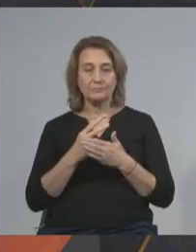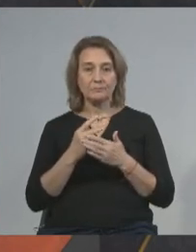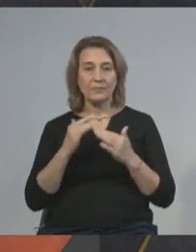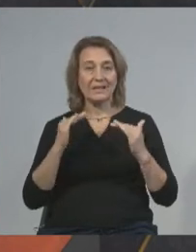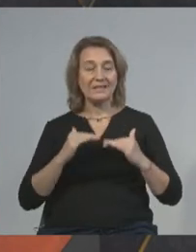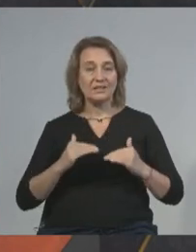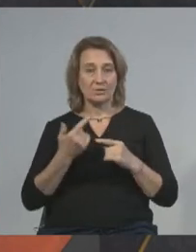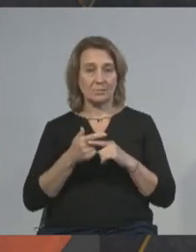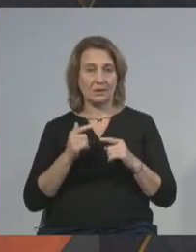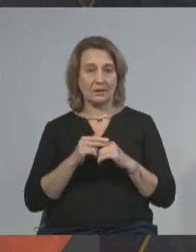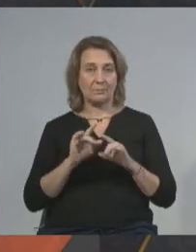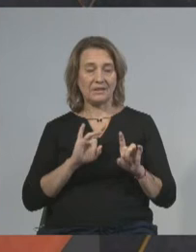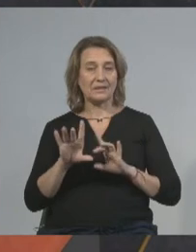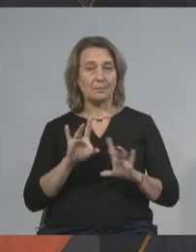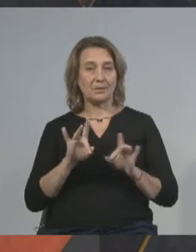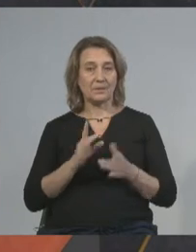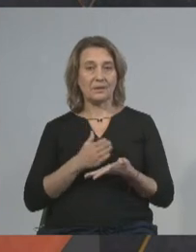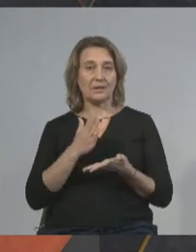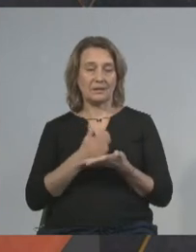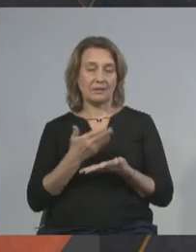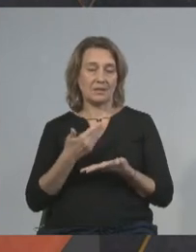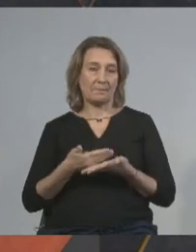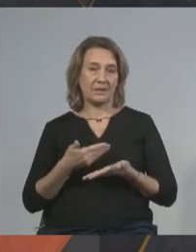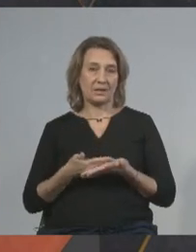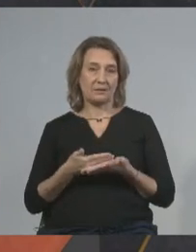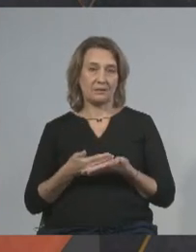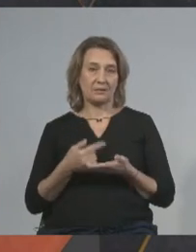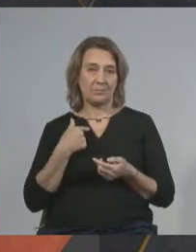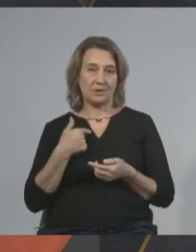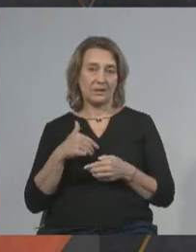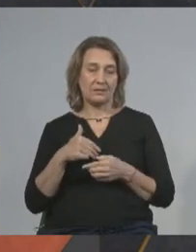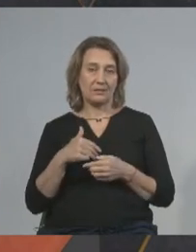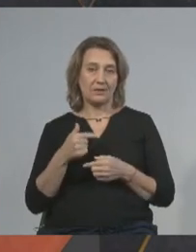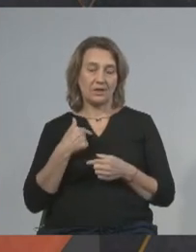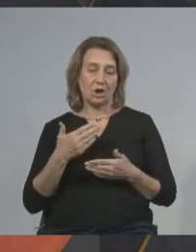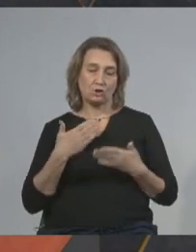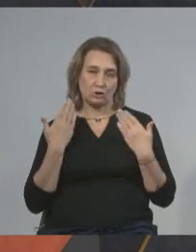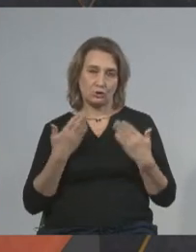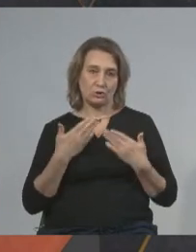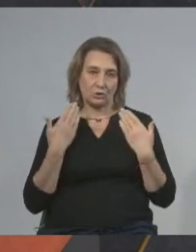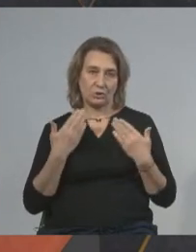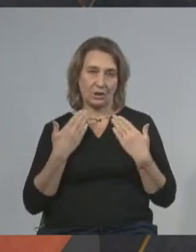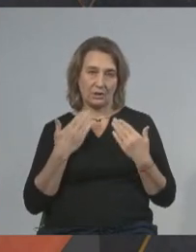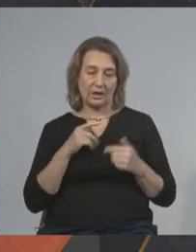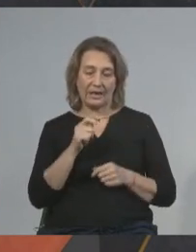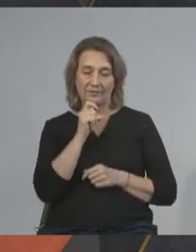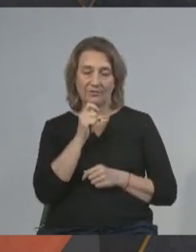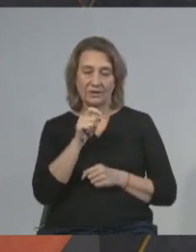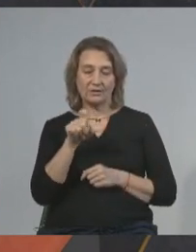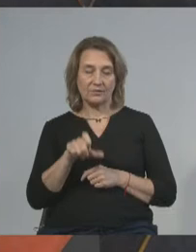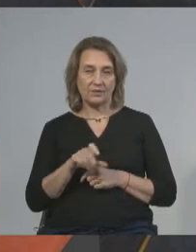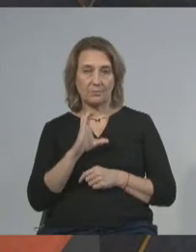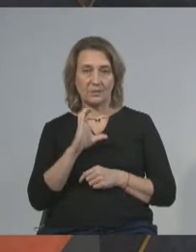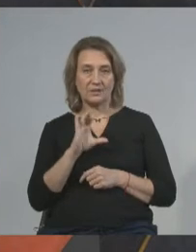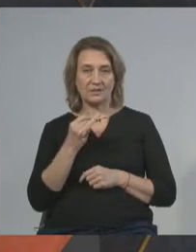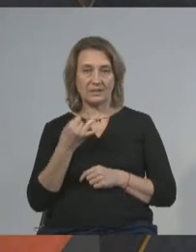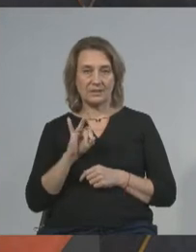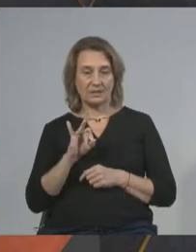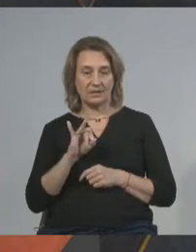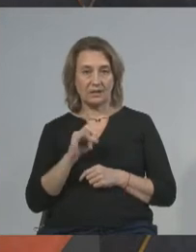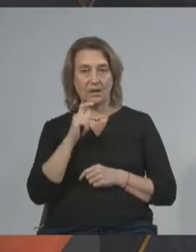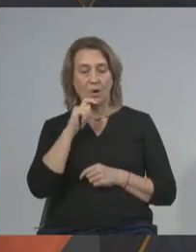advertising it was lower cpm it seems to me that i read in an interview with sauhir